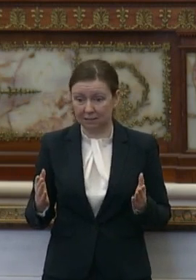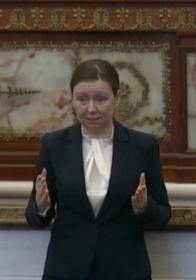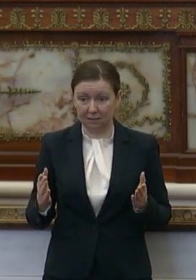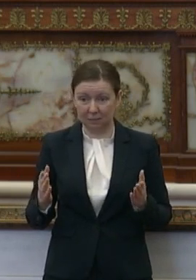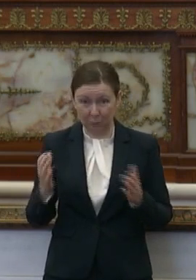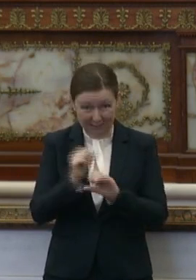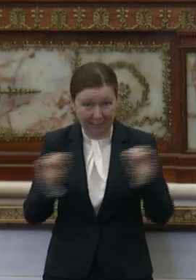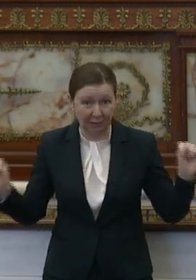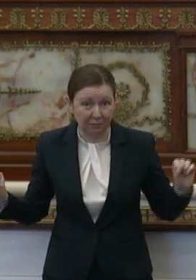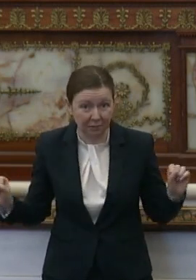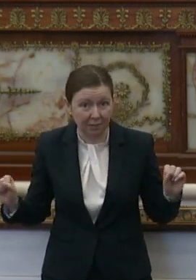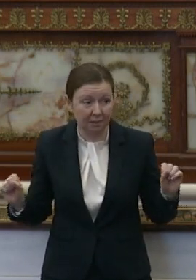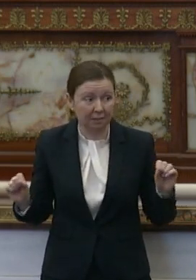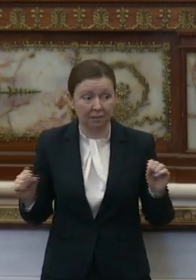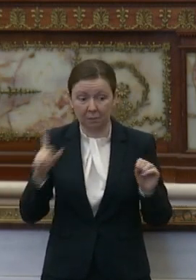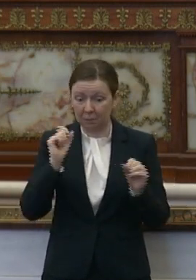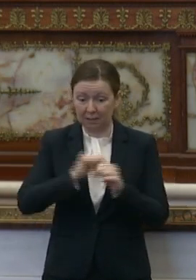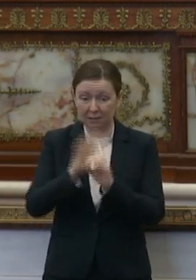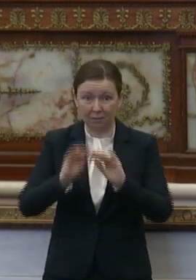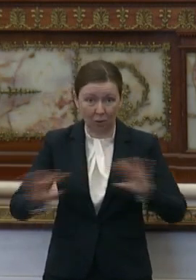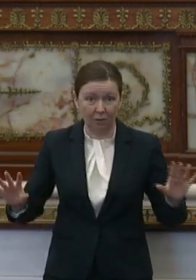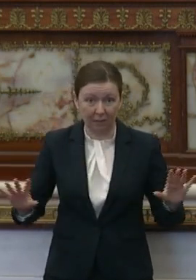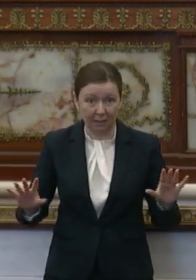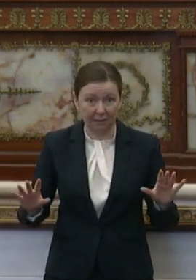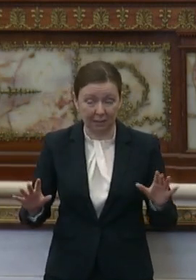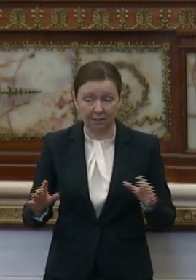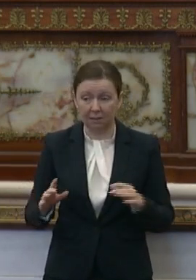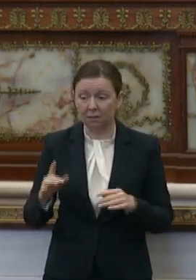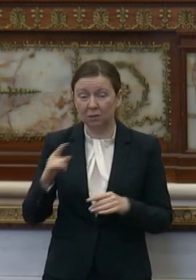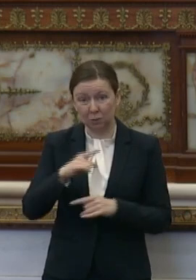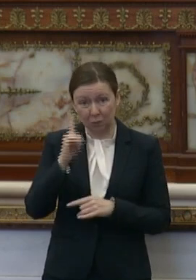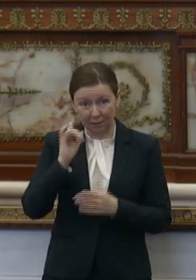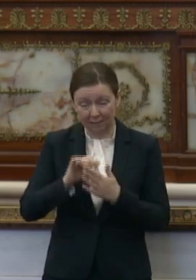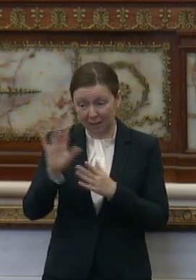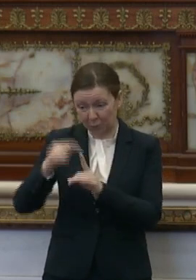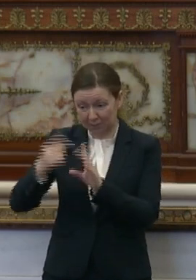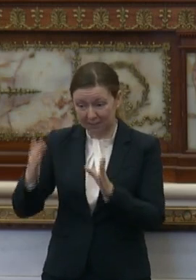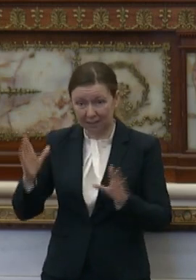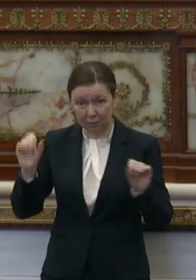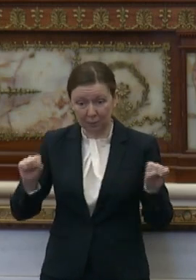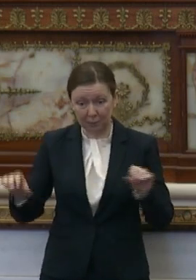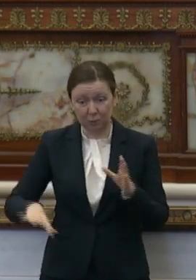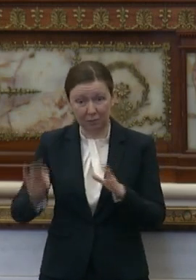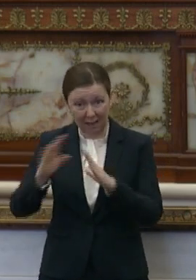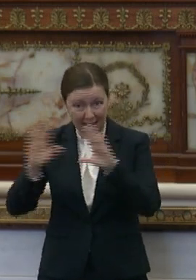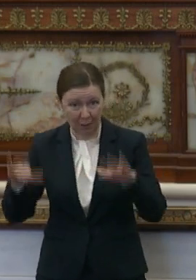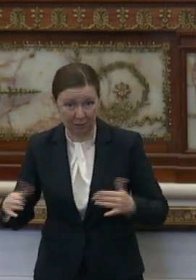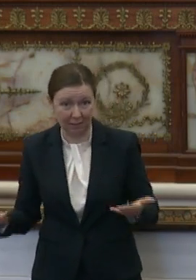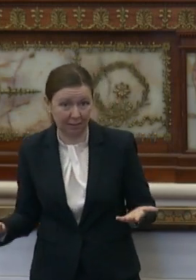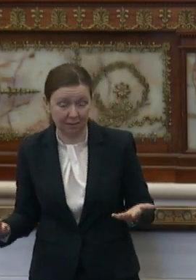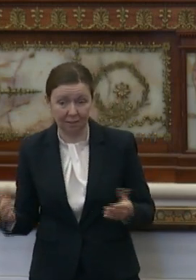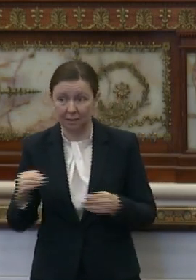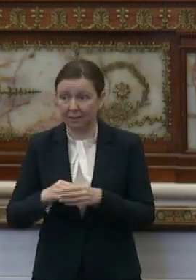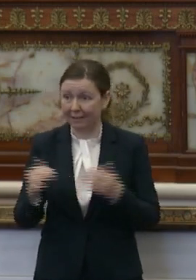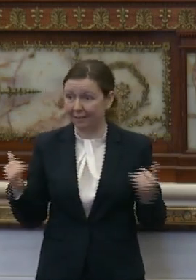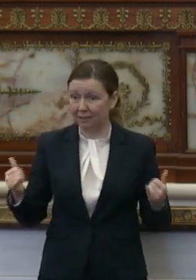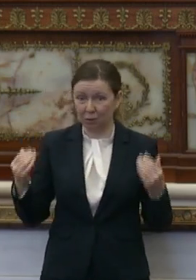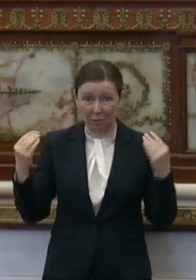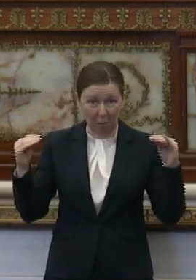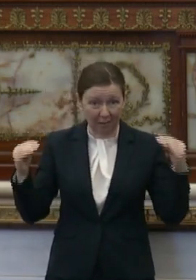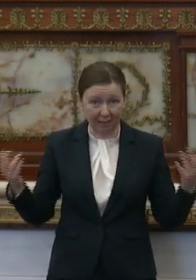will still be safe given the COVID-19 pandemic? Do they think that their tenants will be able to find housing in this current